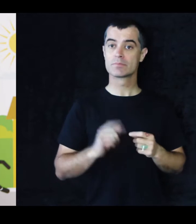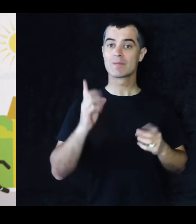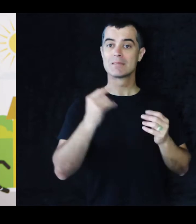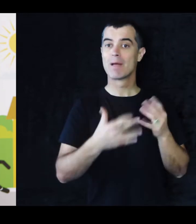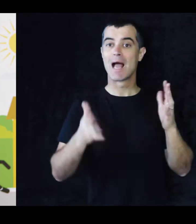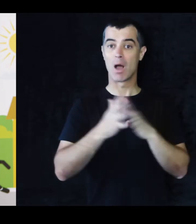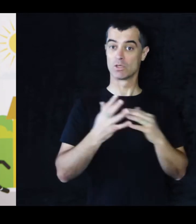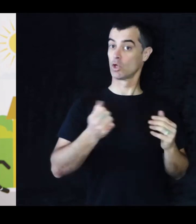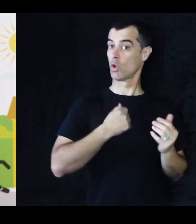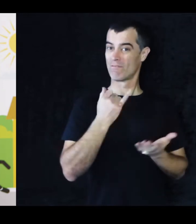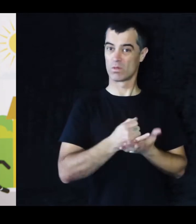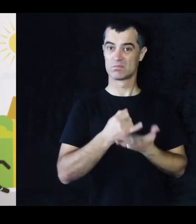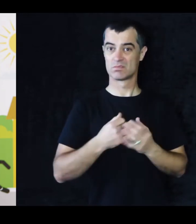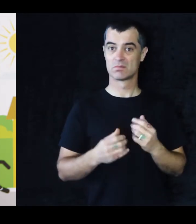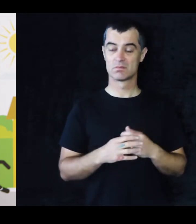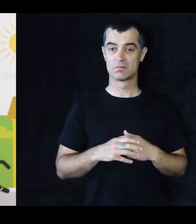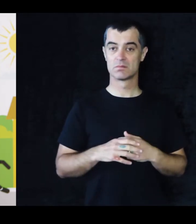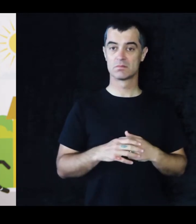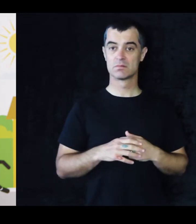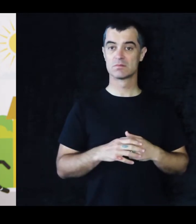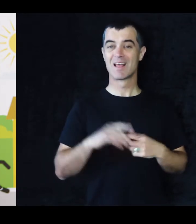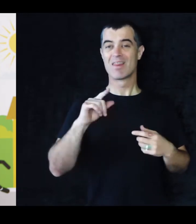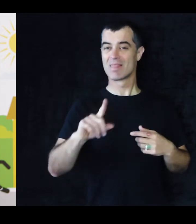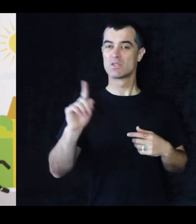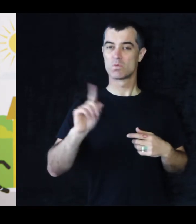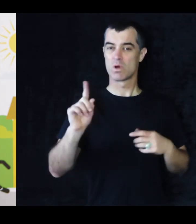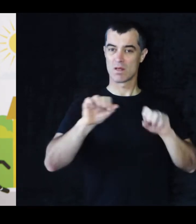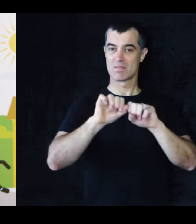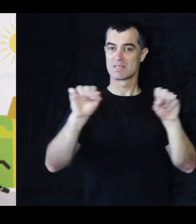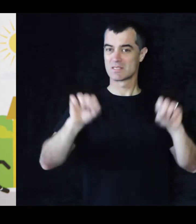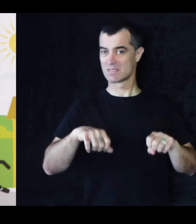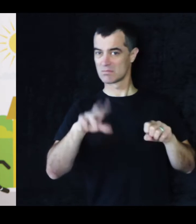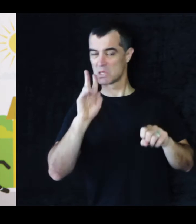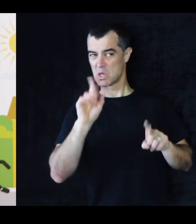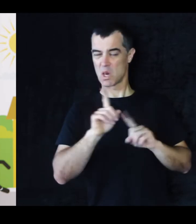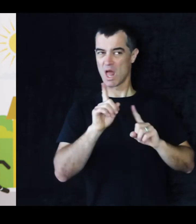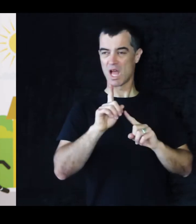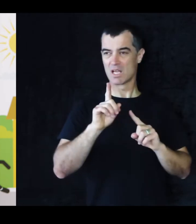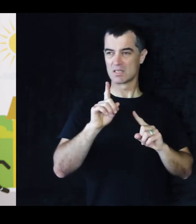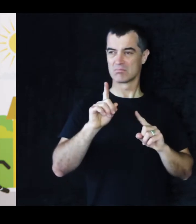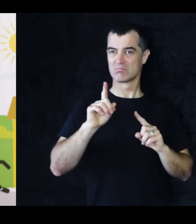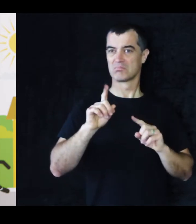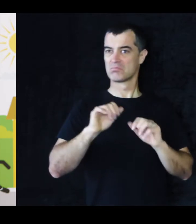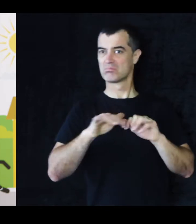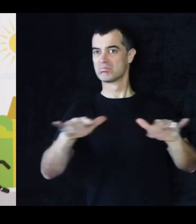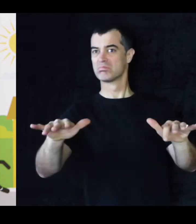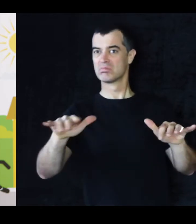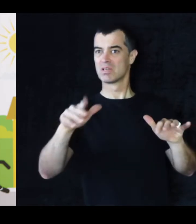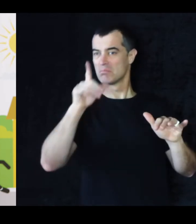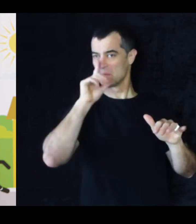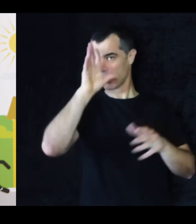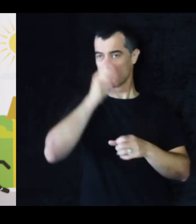And somehow it's your fault. That's what the system sort of seems to tell you,